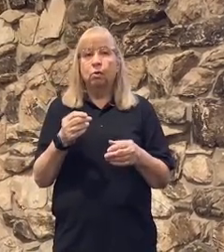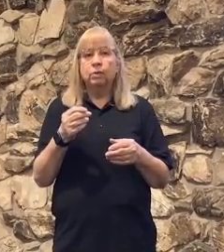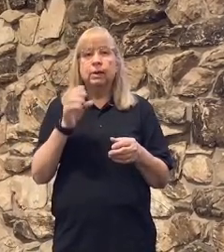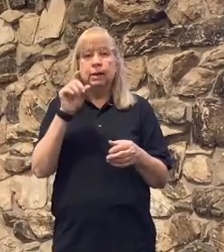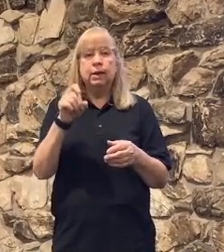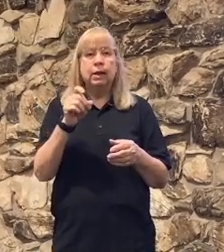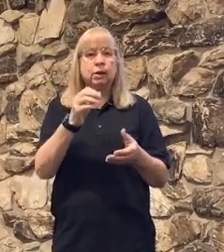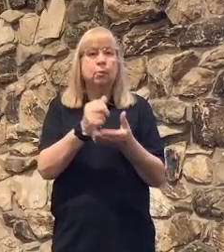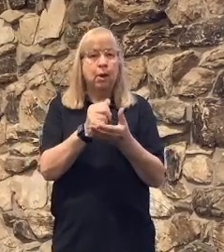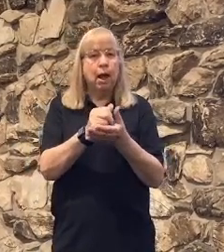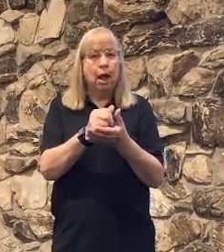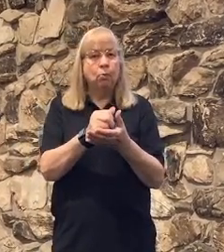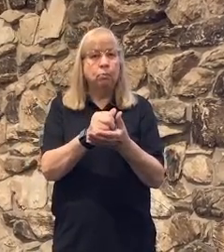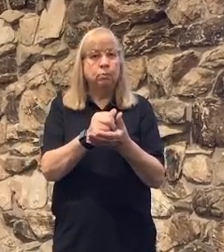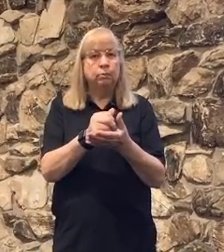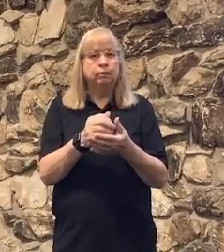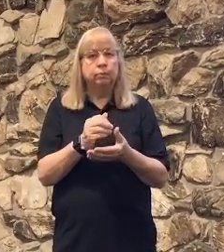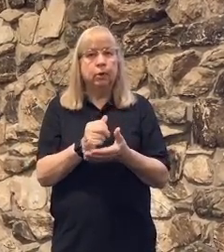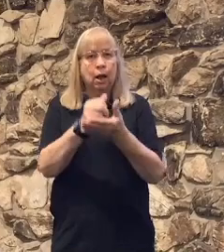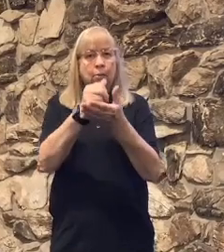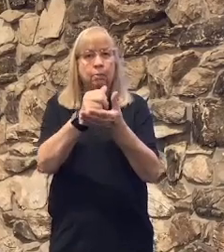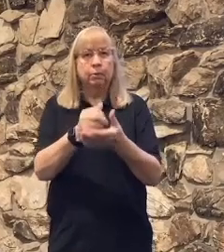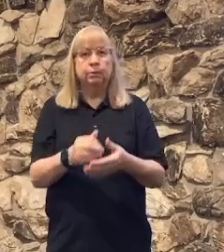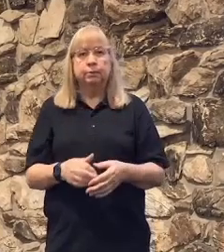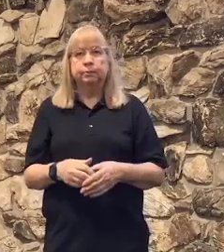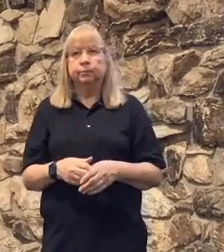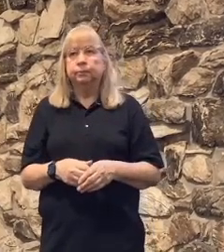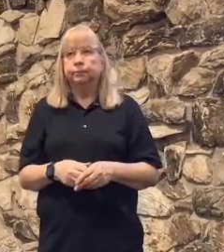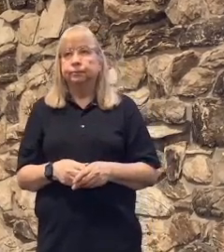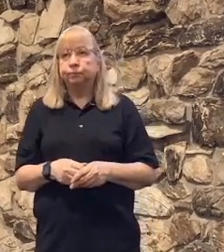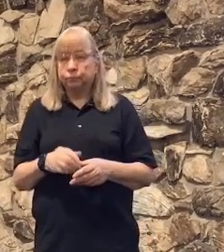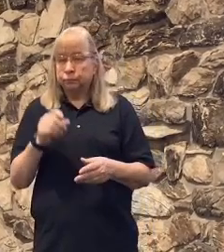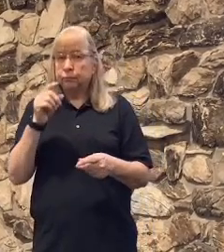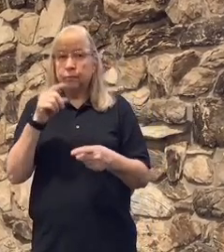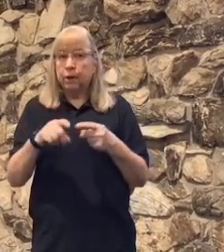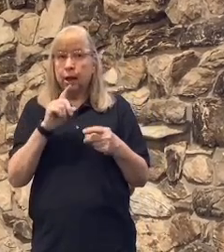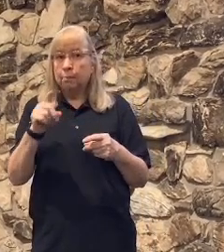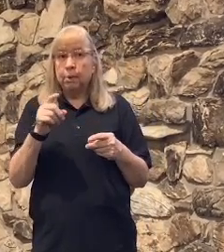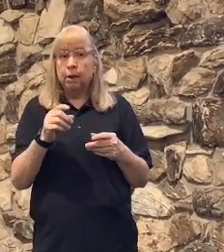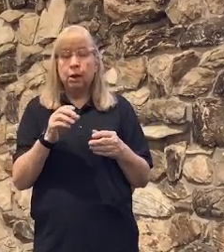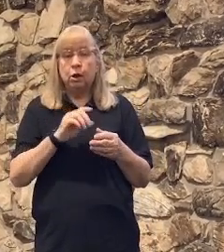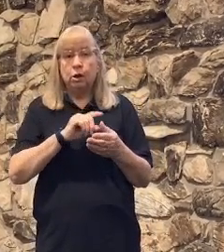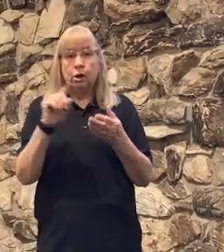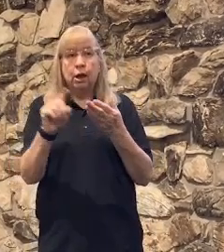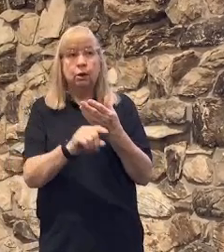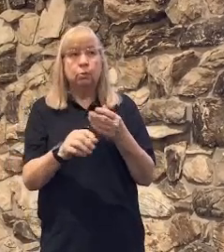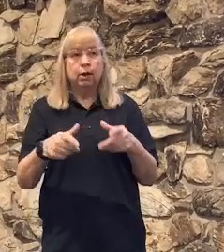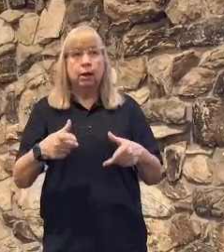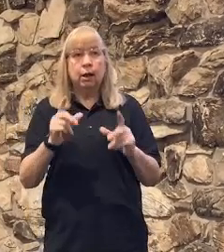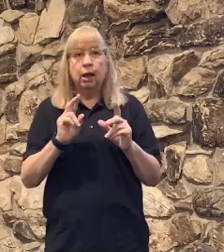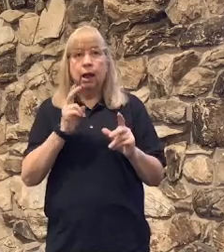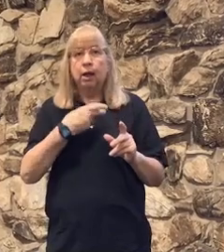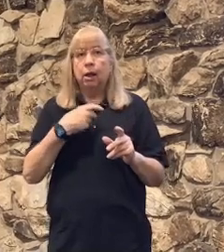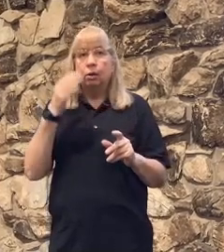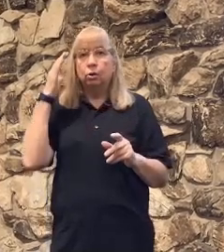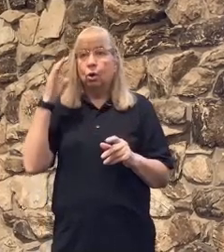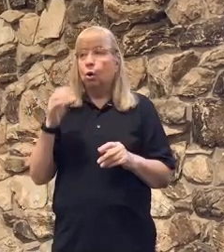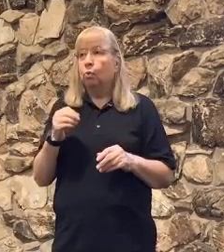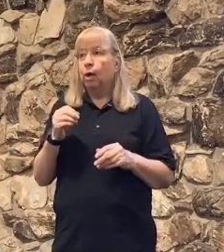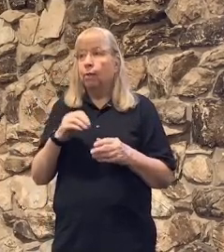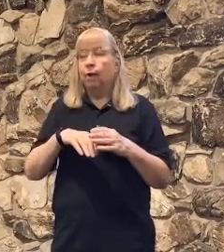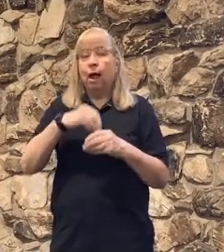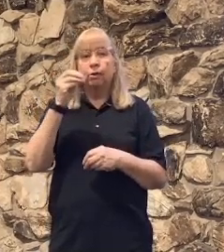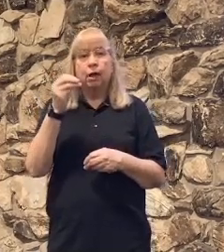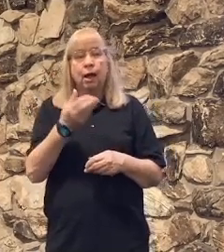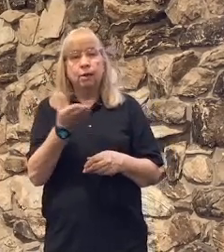All right, thank you. If you can't be here next week, then let us know. Yeah, much appreciated. So we got some outside stuff to do, nothing